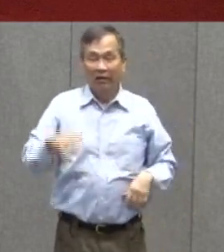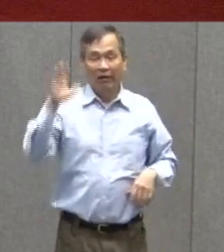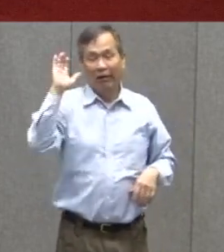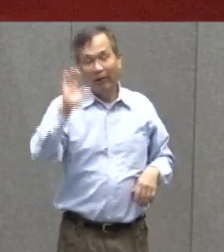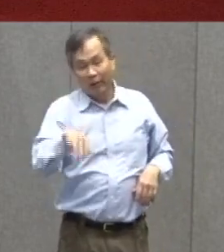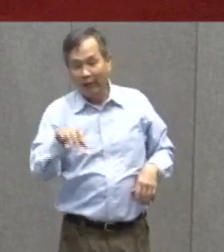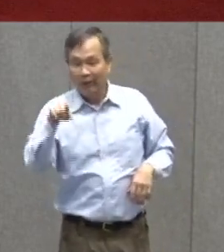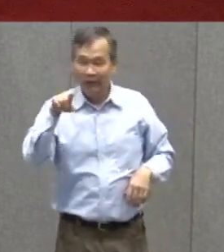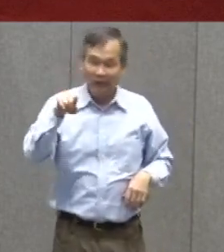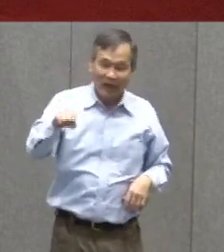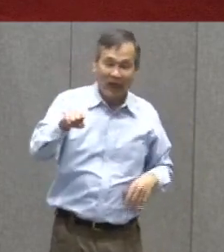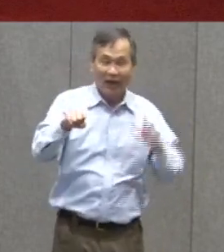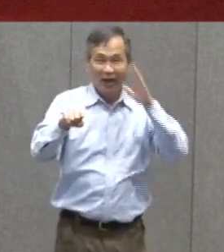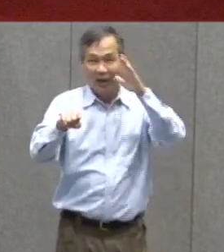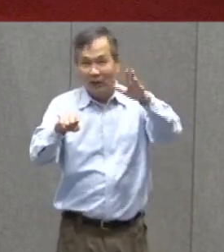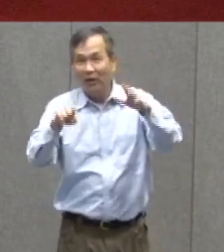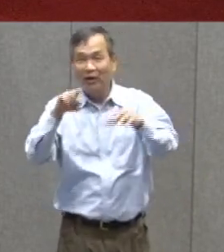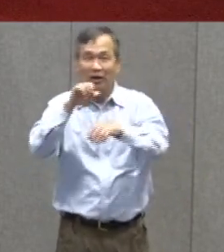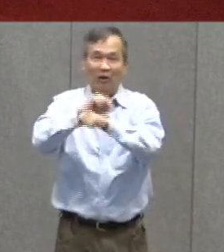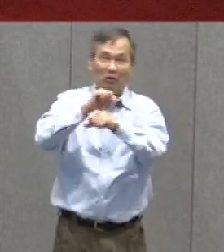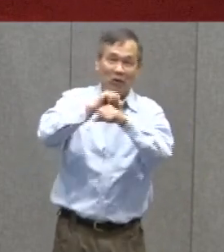it's going to work because